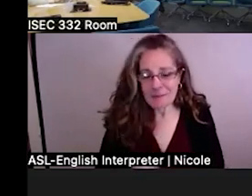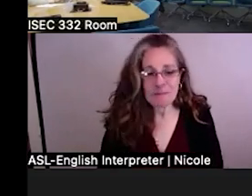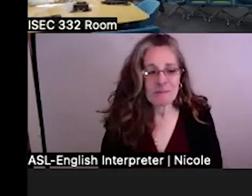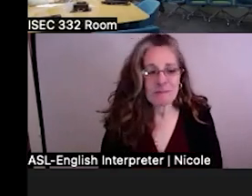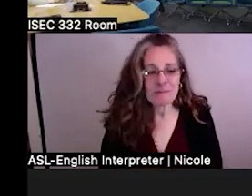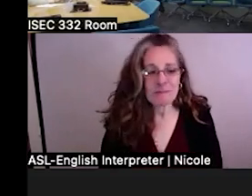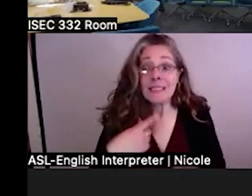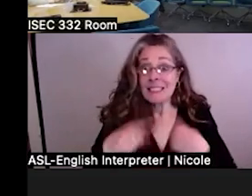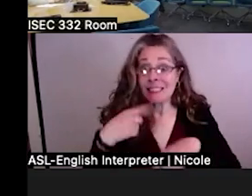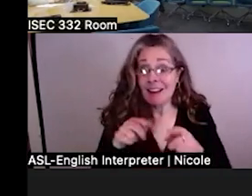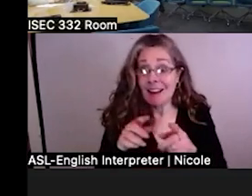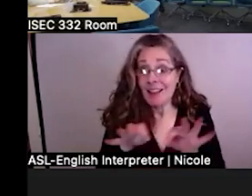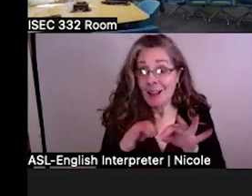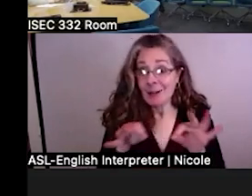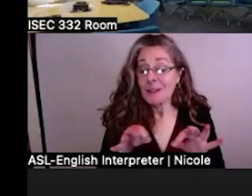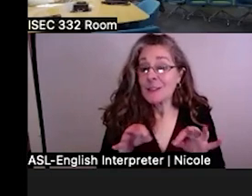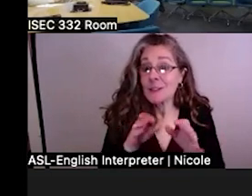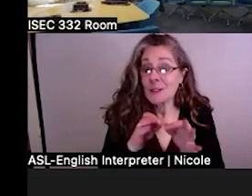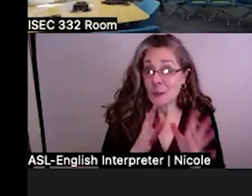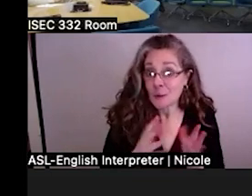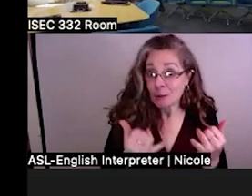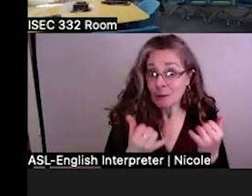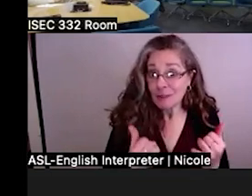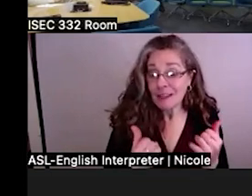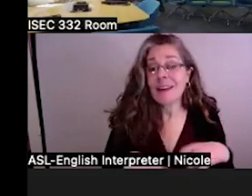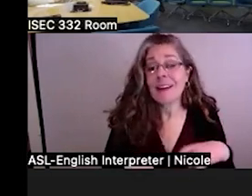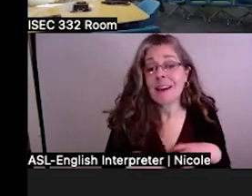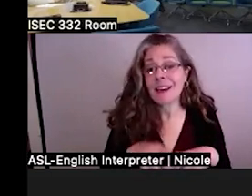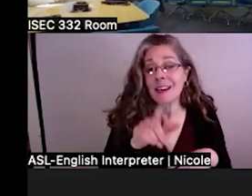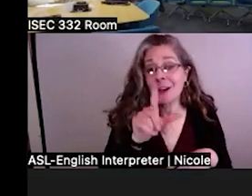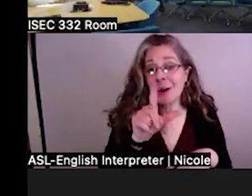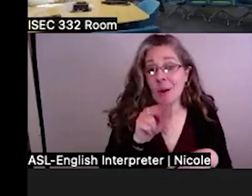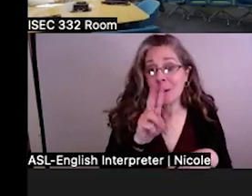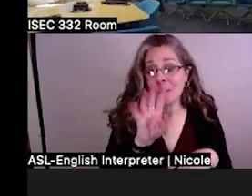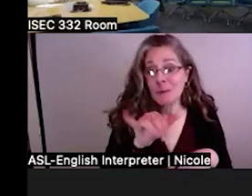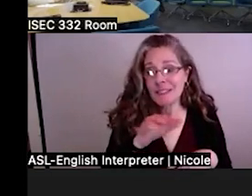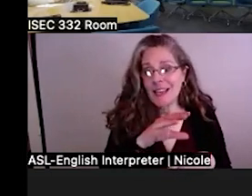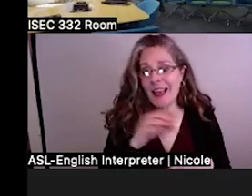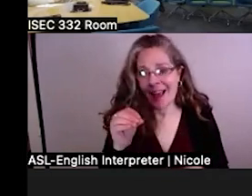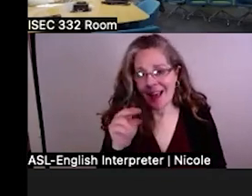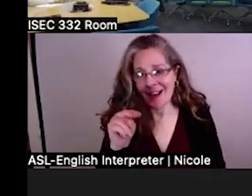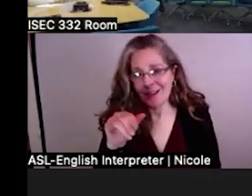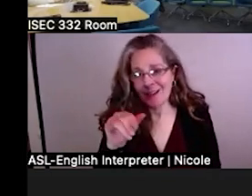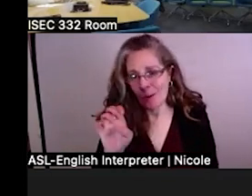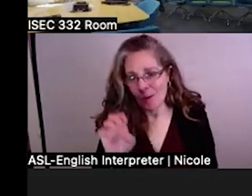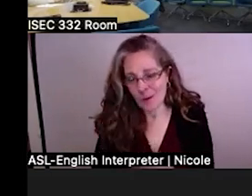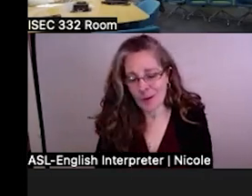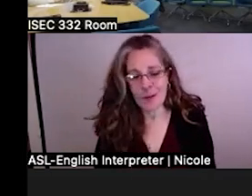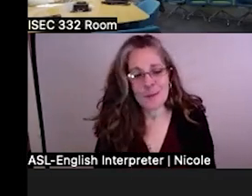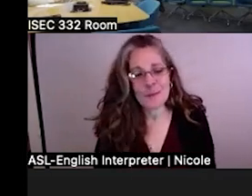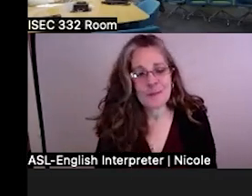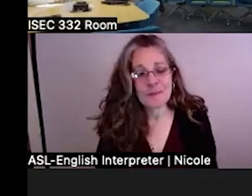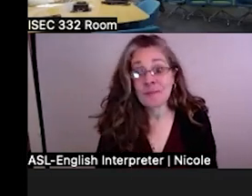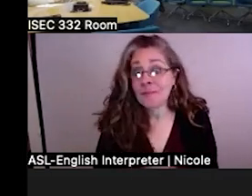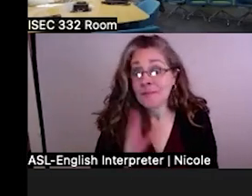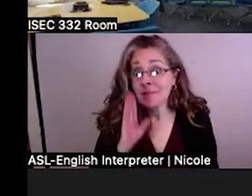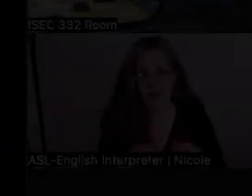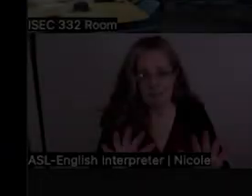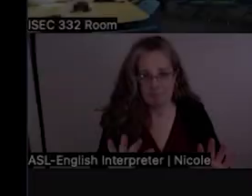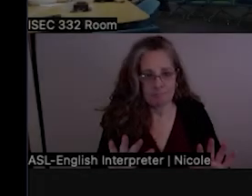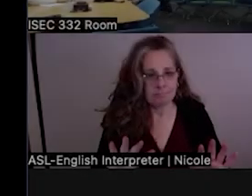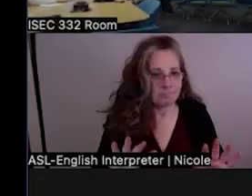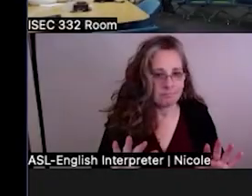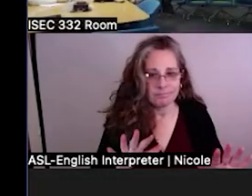language interpreters are Lucy, Annette, and Nicole Sasson. And I will pass it on to Dr.